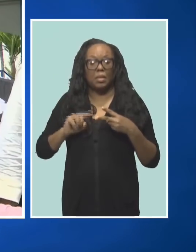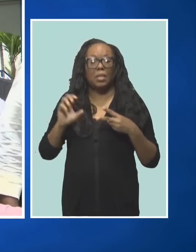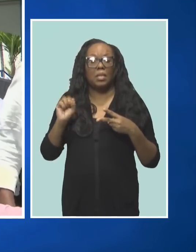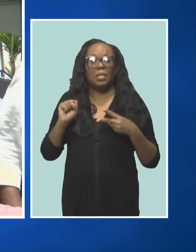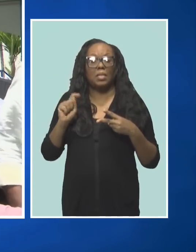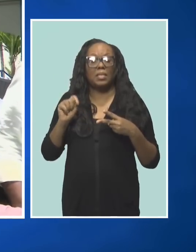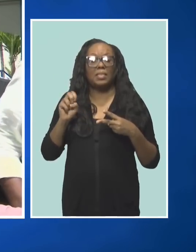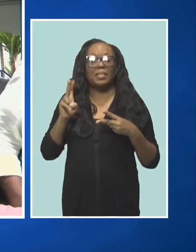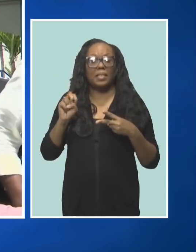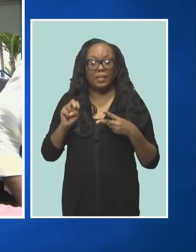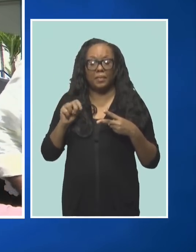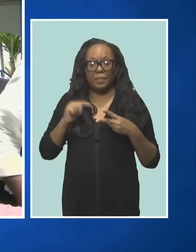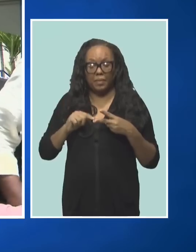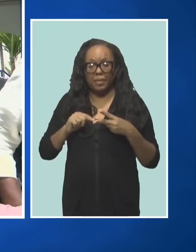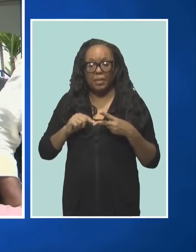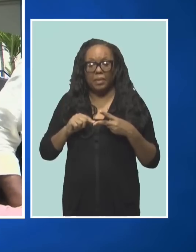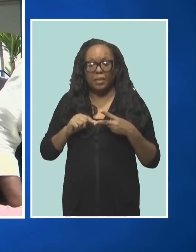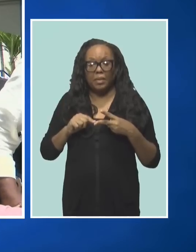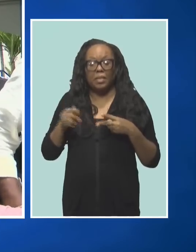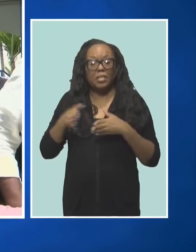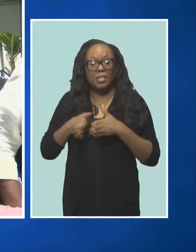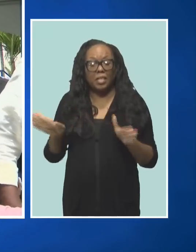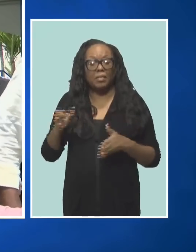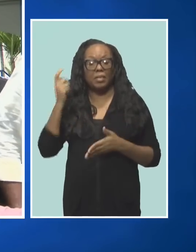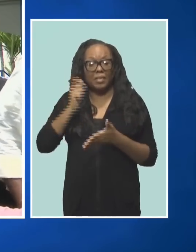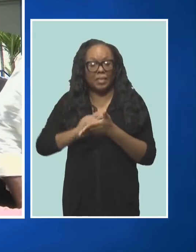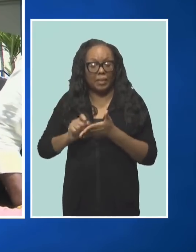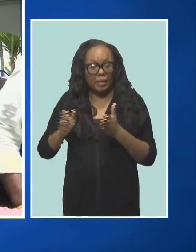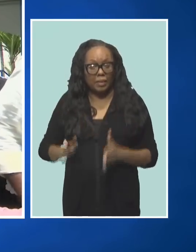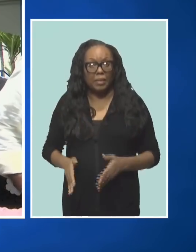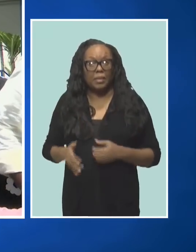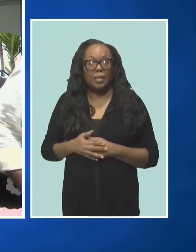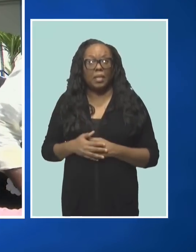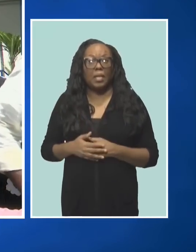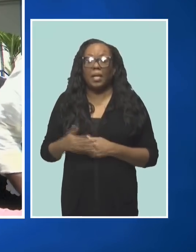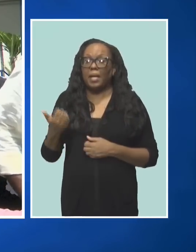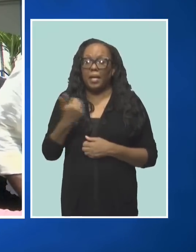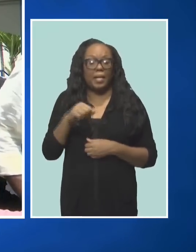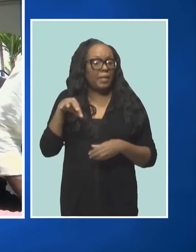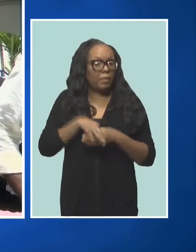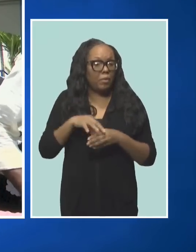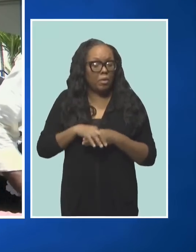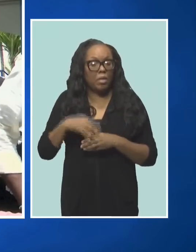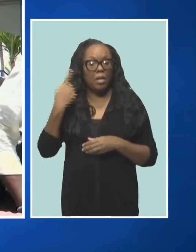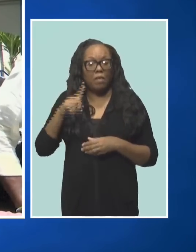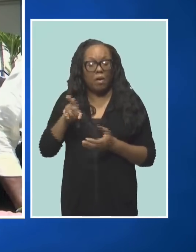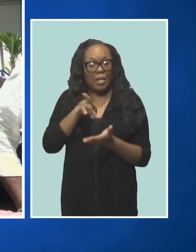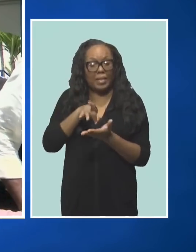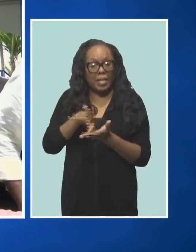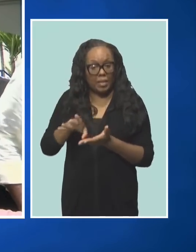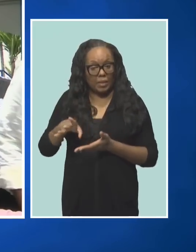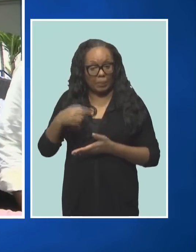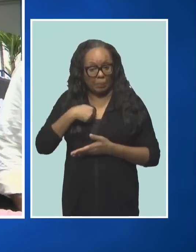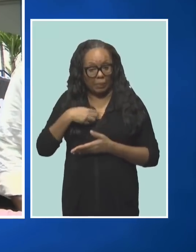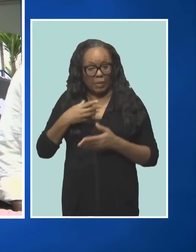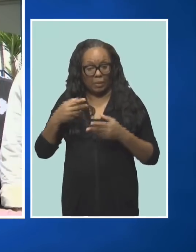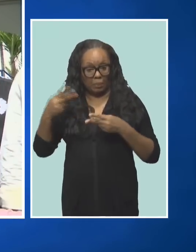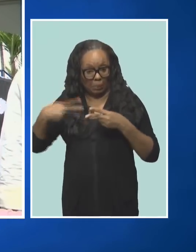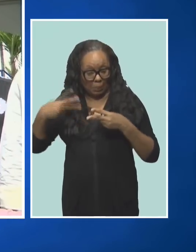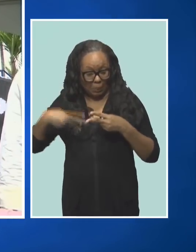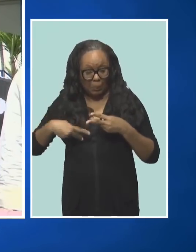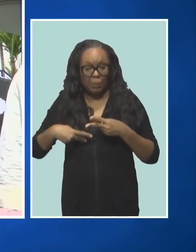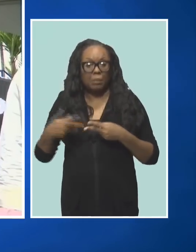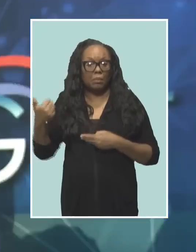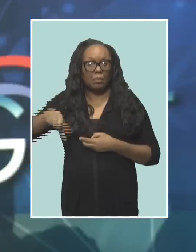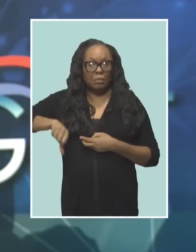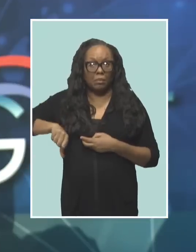other decisions taken to demote us were invalid. That was the membership of the Democratic Labour Party